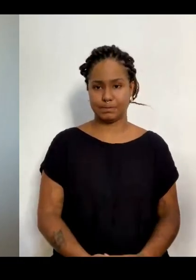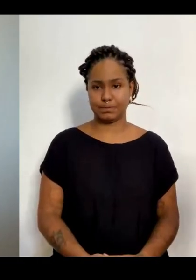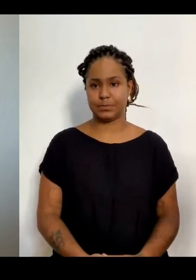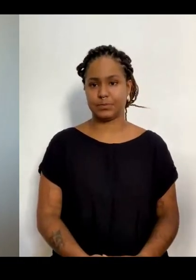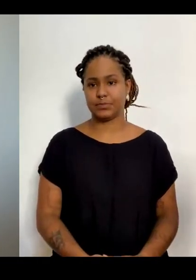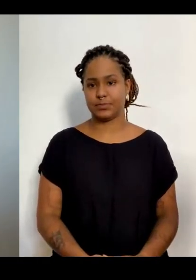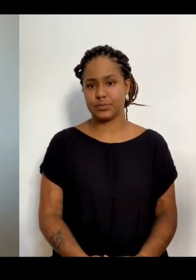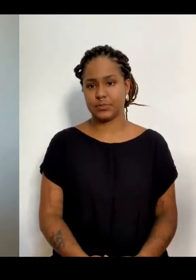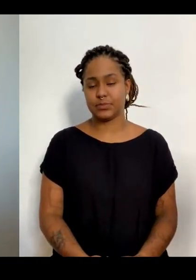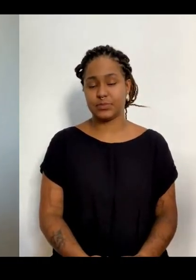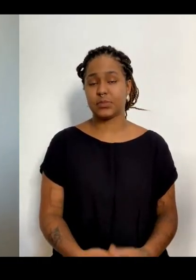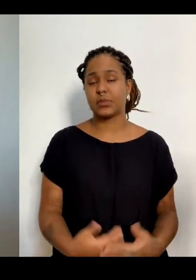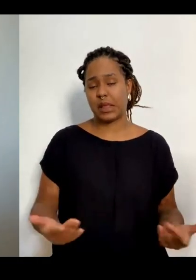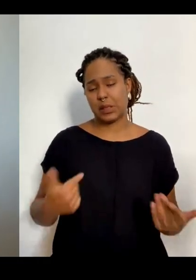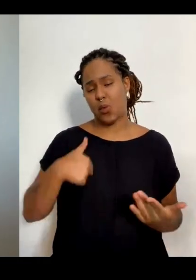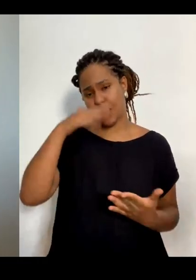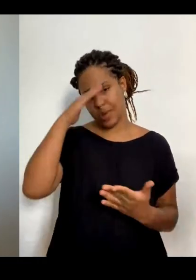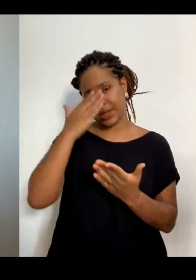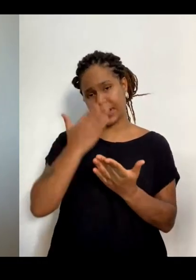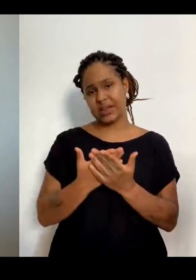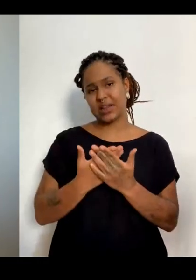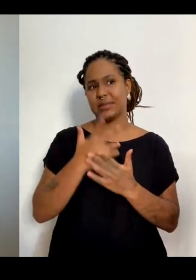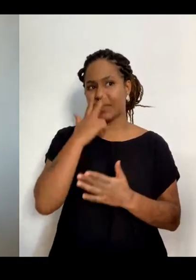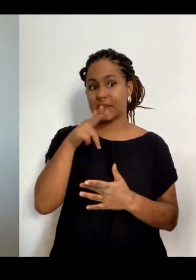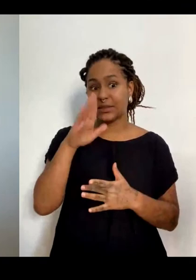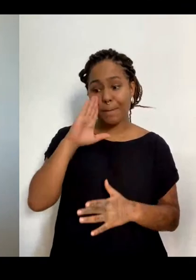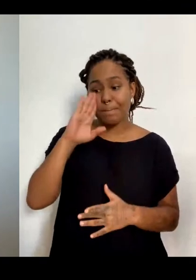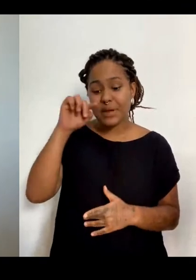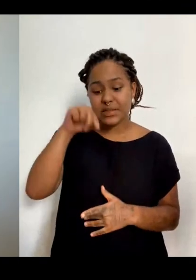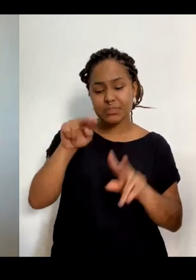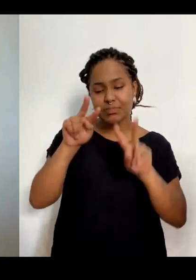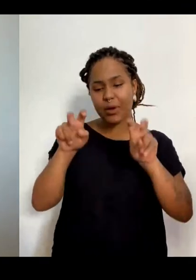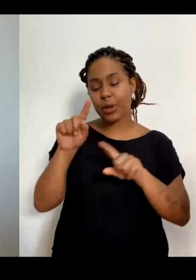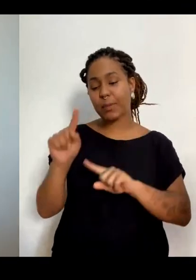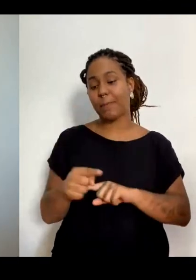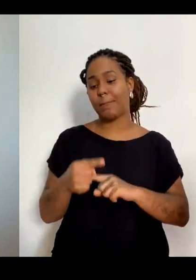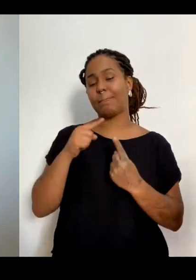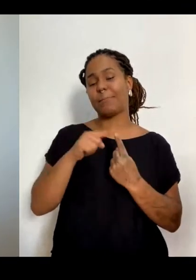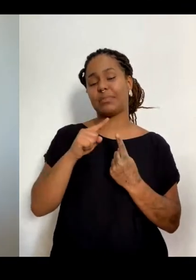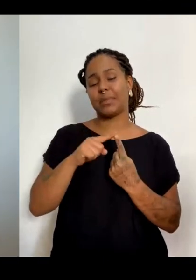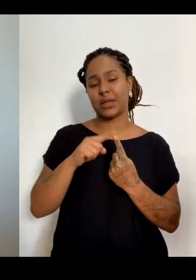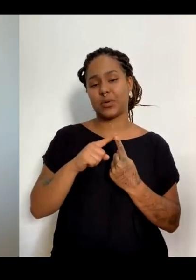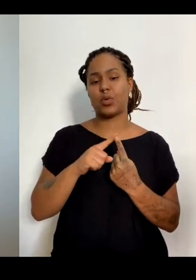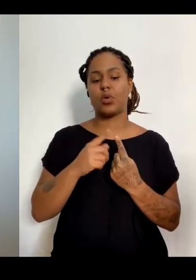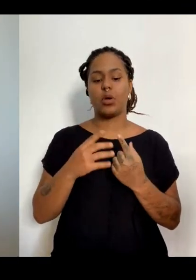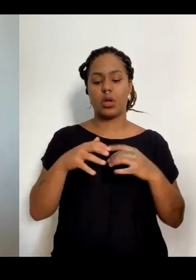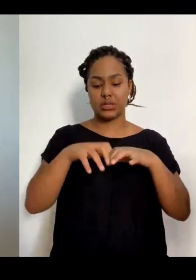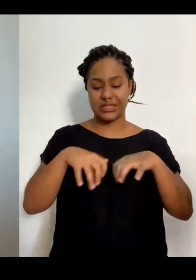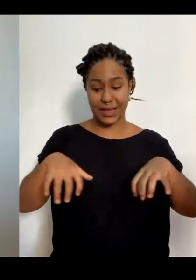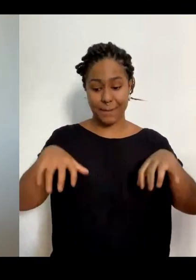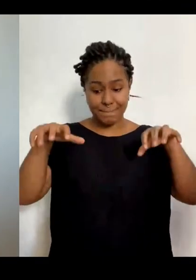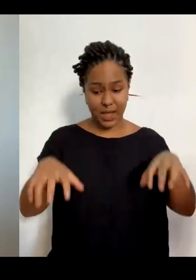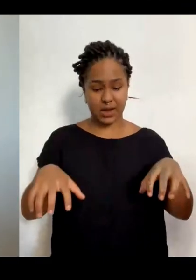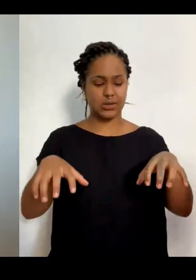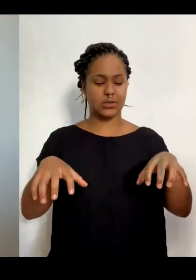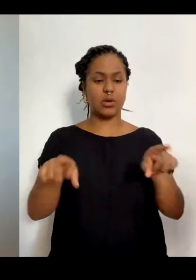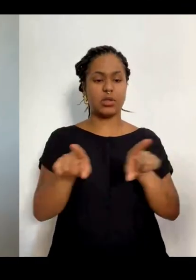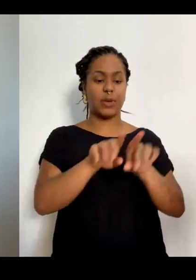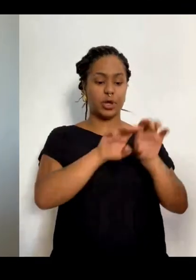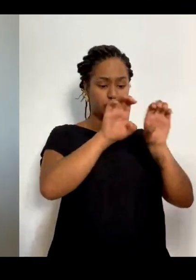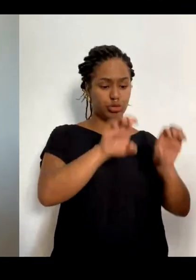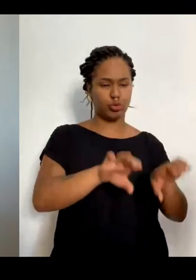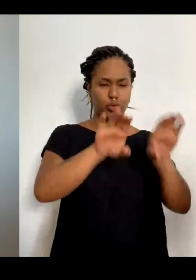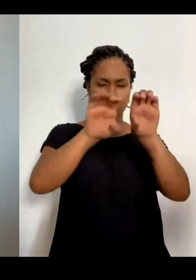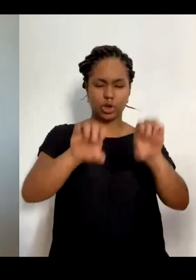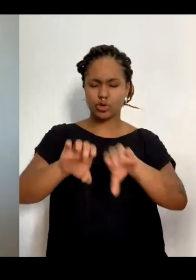really key is to First consider how these separations and all of these kind of Frameworks and structures were created and for what purpose so the the